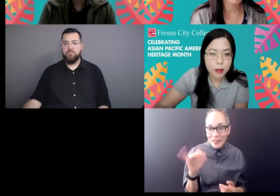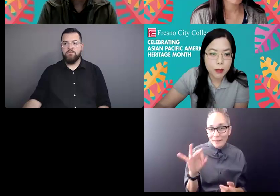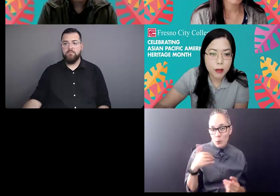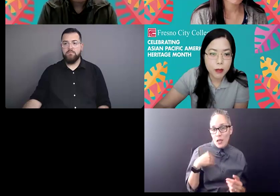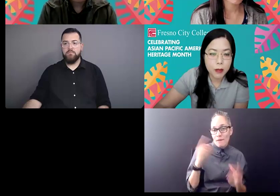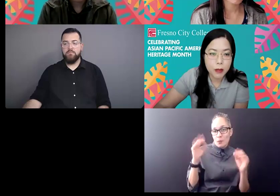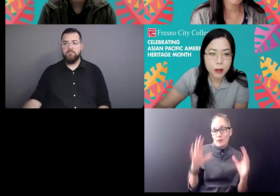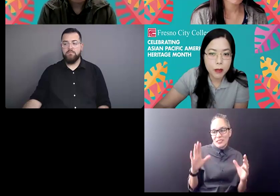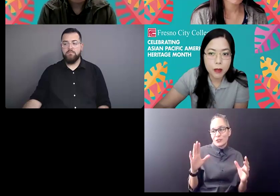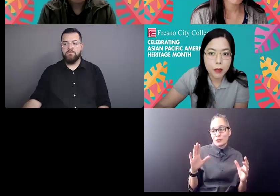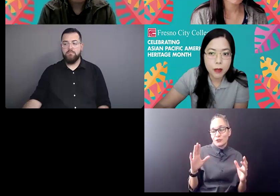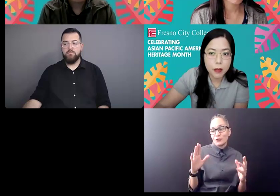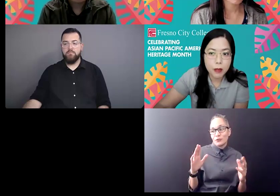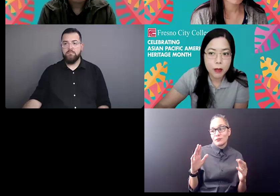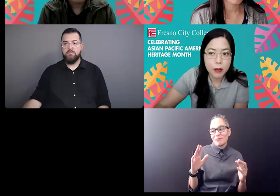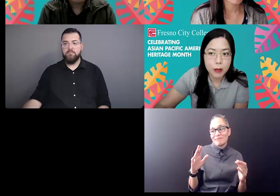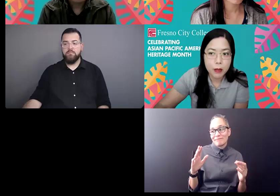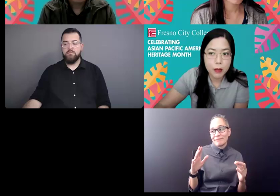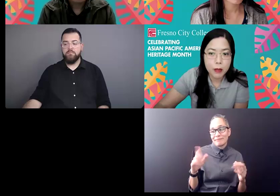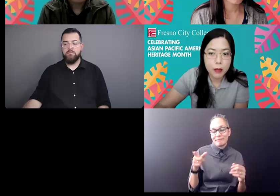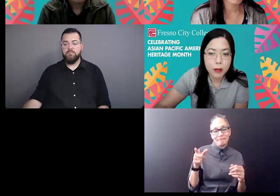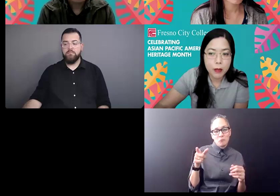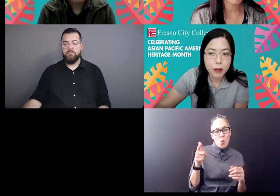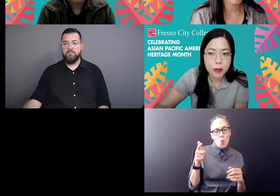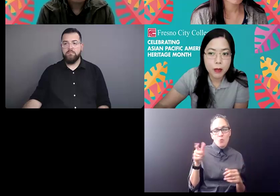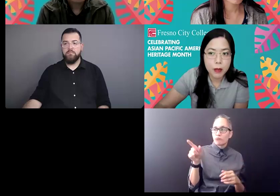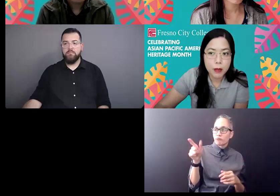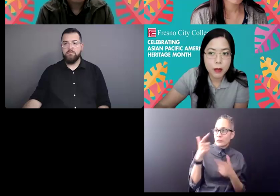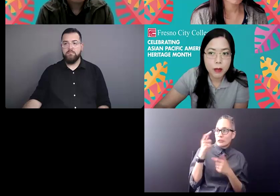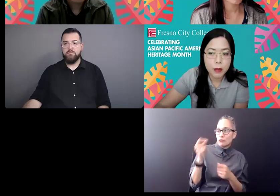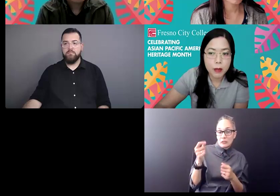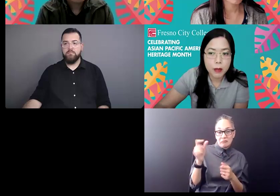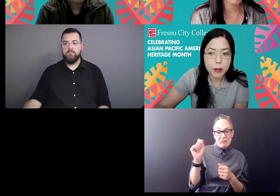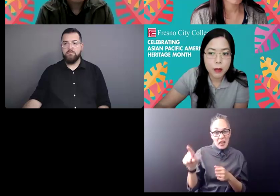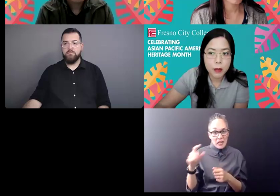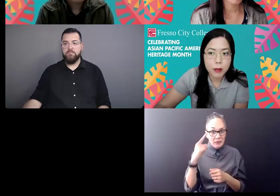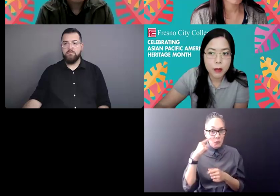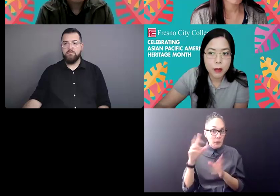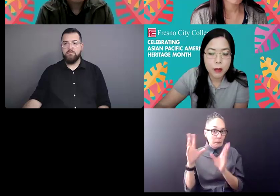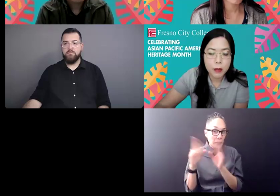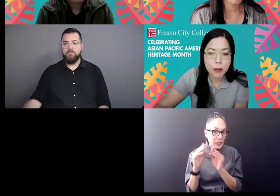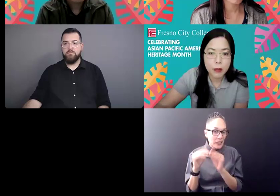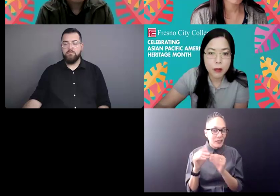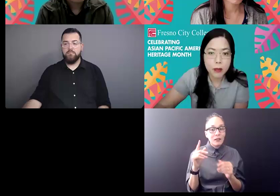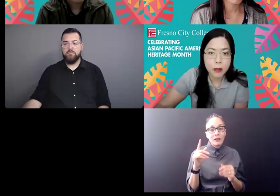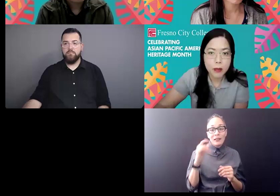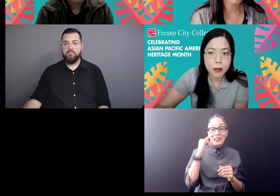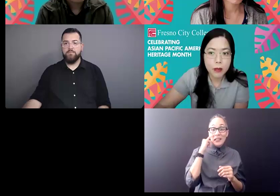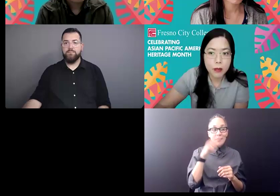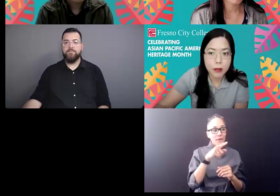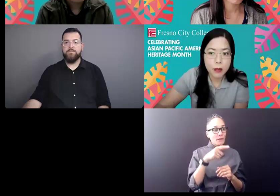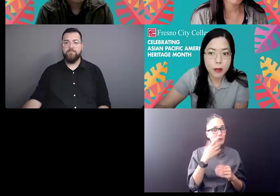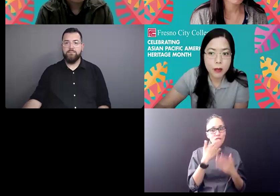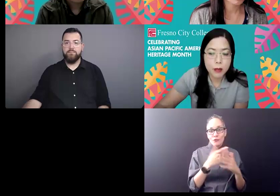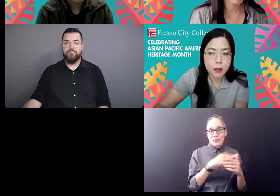who's doing something that you might be interested in, ask to see if you can meet with them. If there's a staff member that you had a great